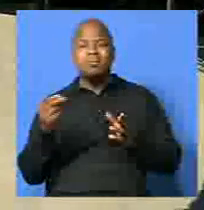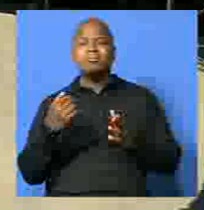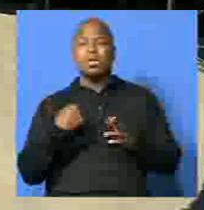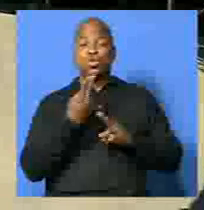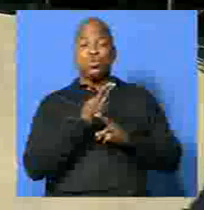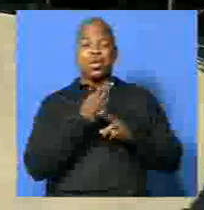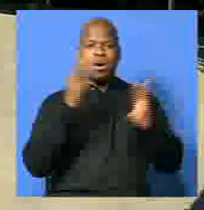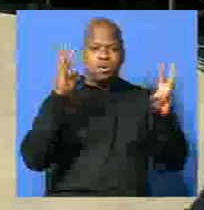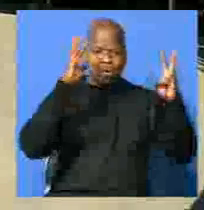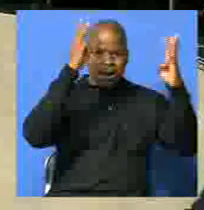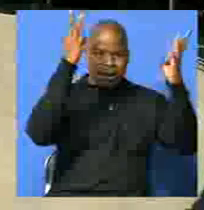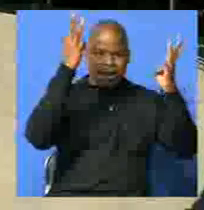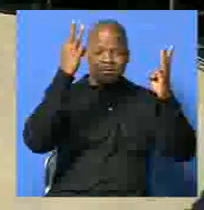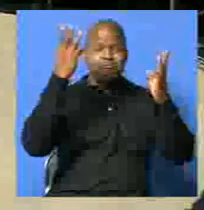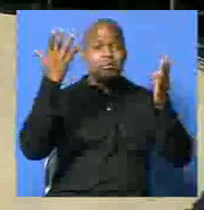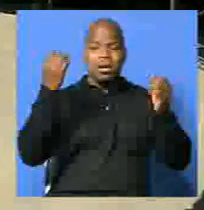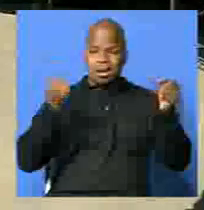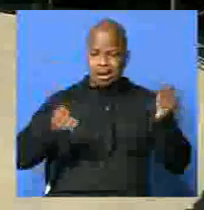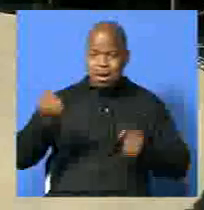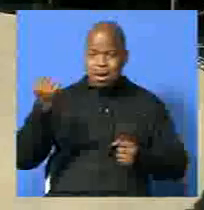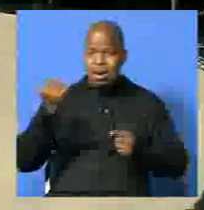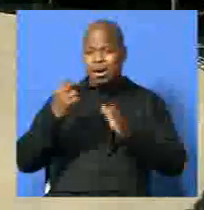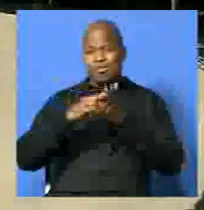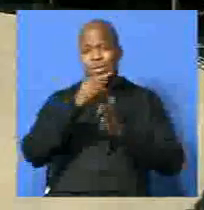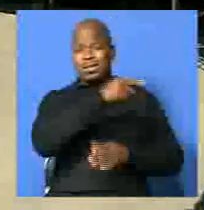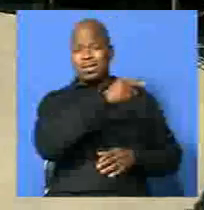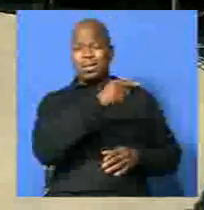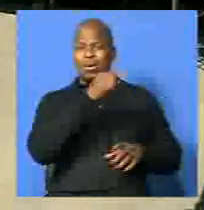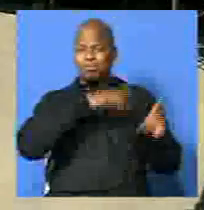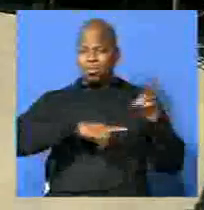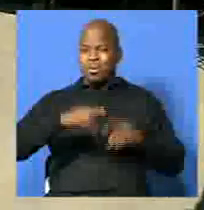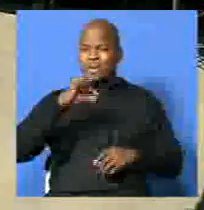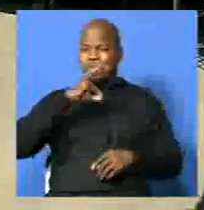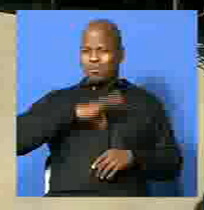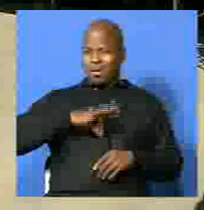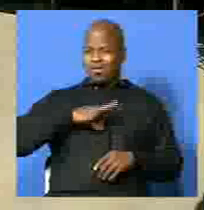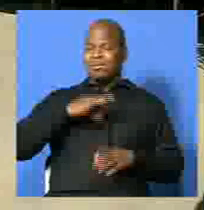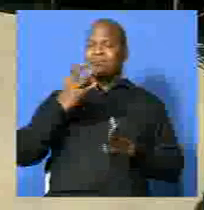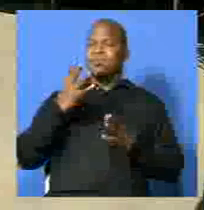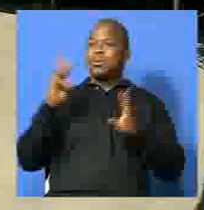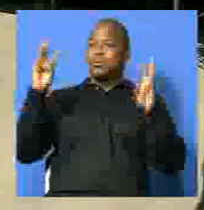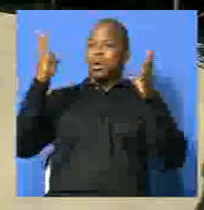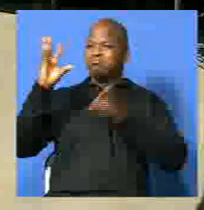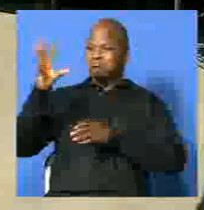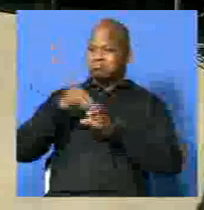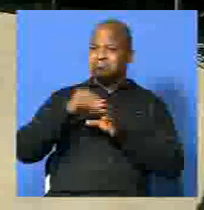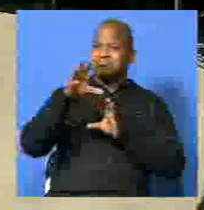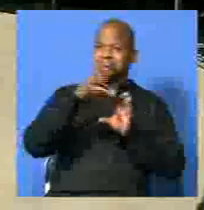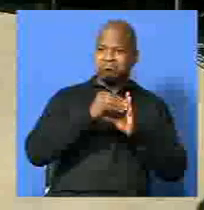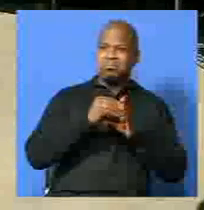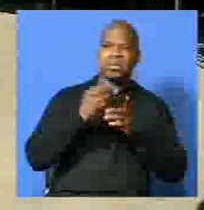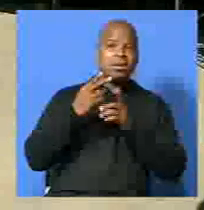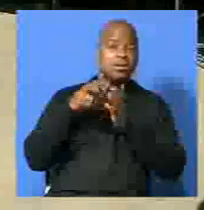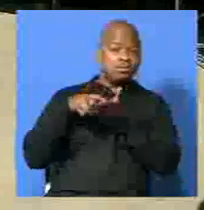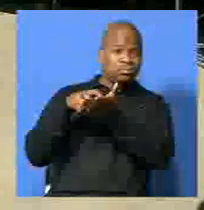dirisa tene tsa Botswana la go leka le gona gore ba togele sengwe mo matsogong a ba le gore bone ba itsetsa ka go tsa ba nna ba ba isetene ko mahelong e le gore a fatisa